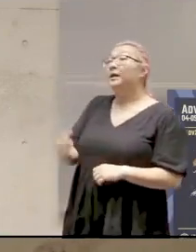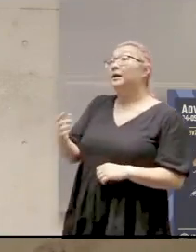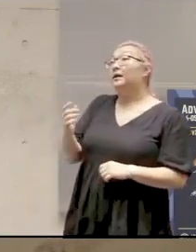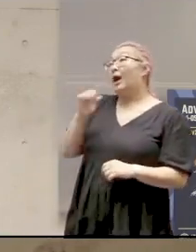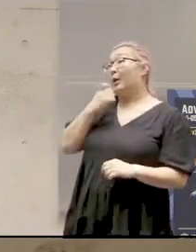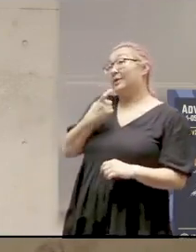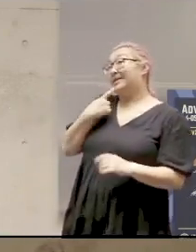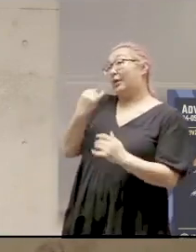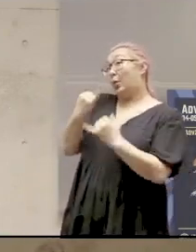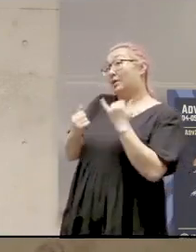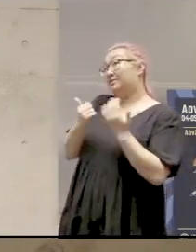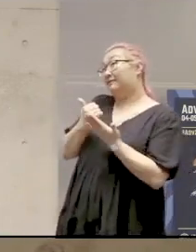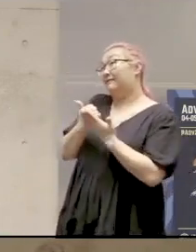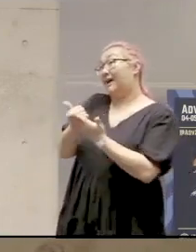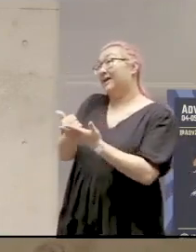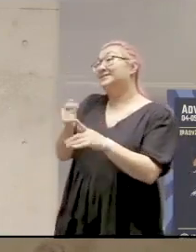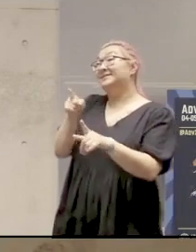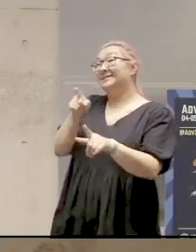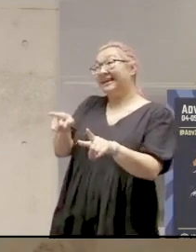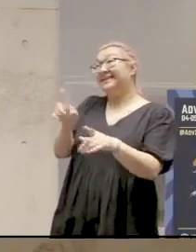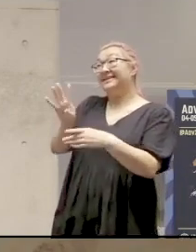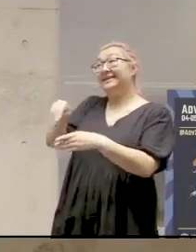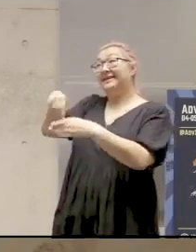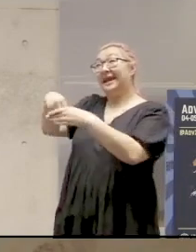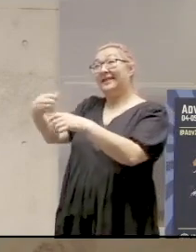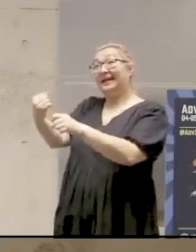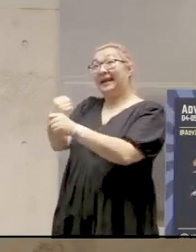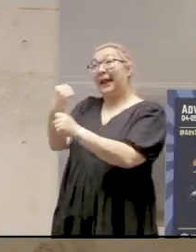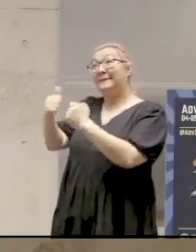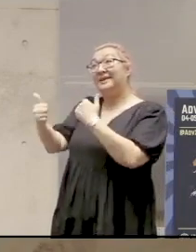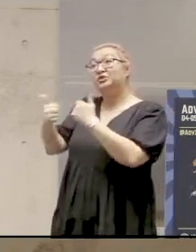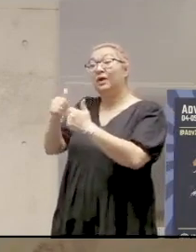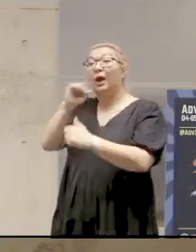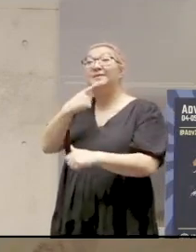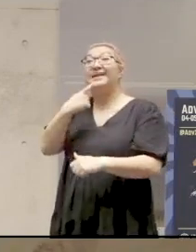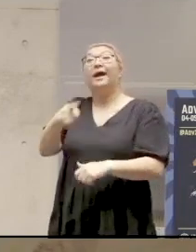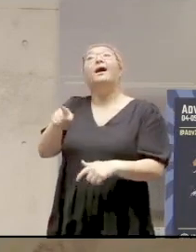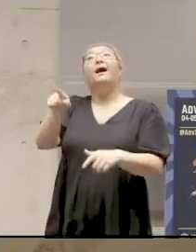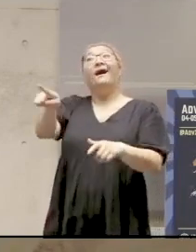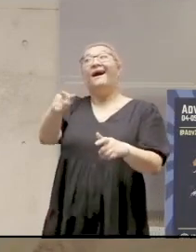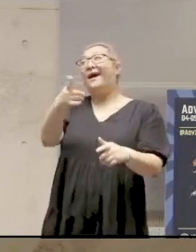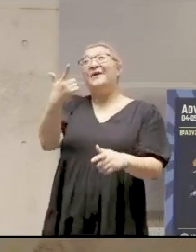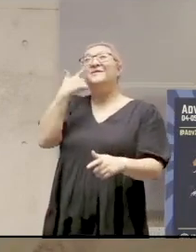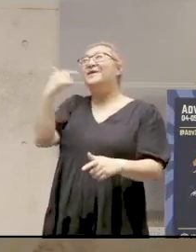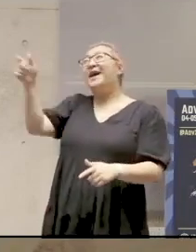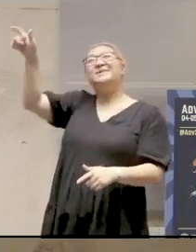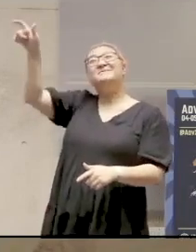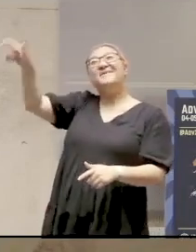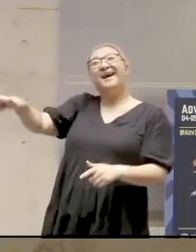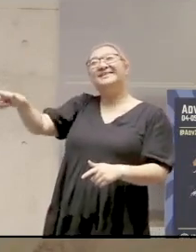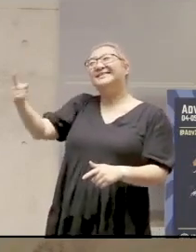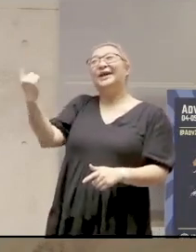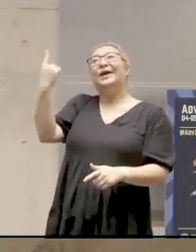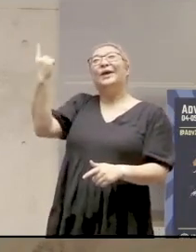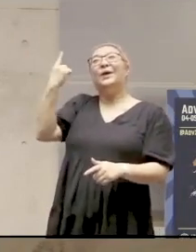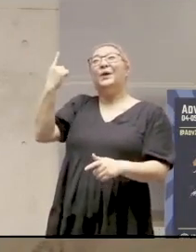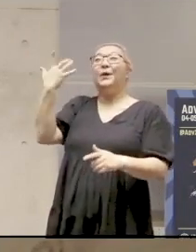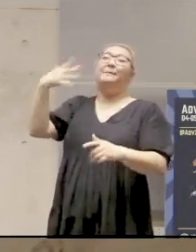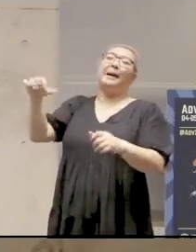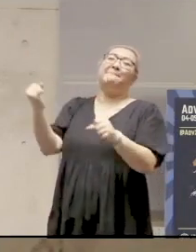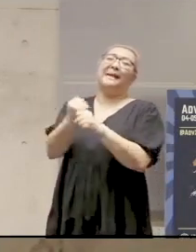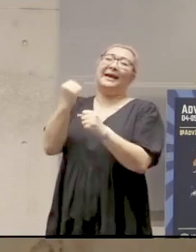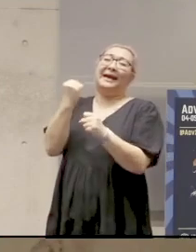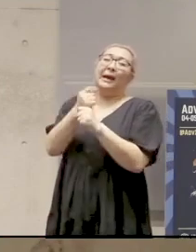is find someone who's made a game that you love and tell them how you'd make it better.